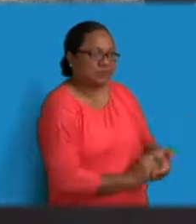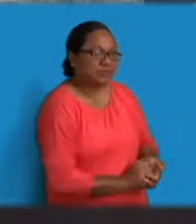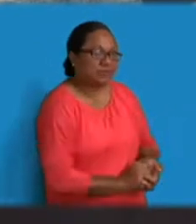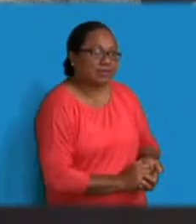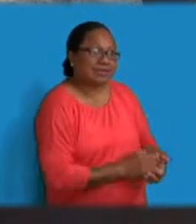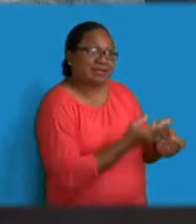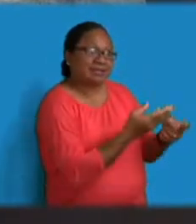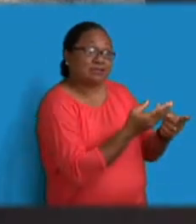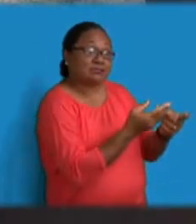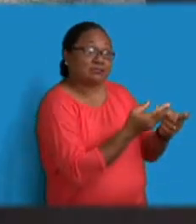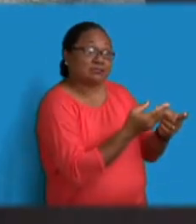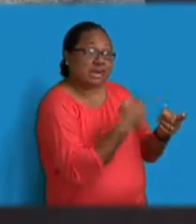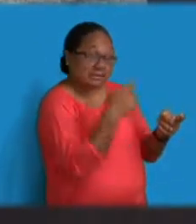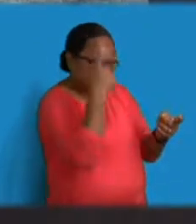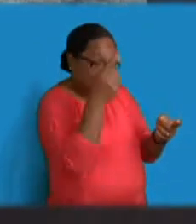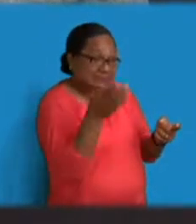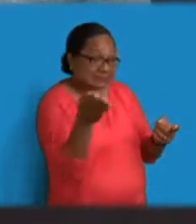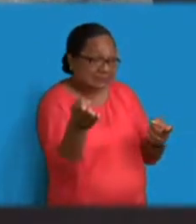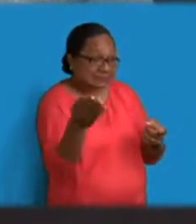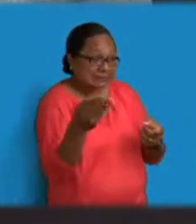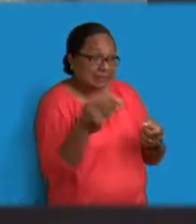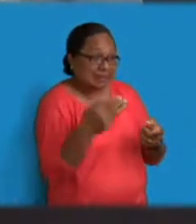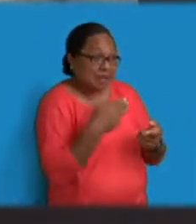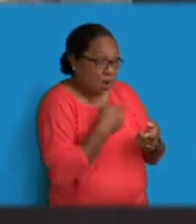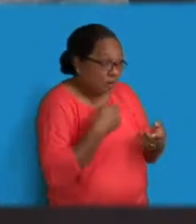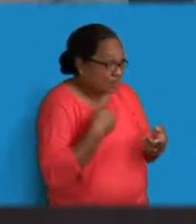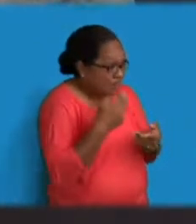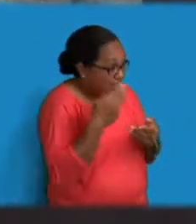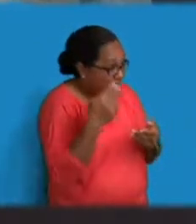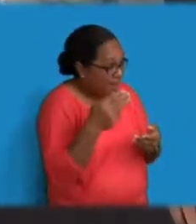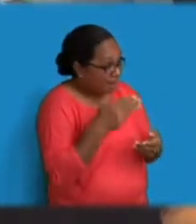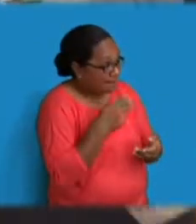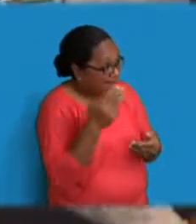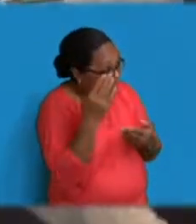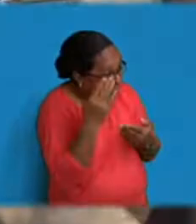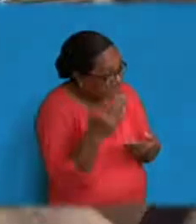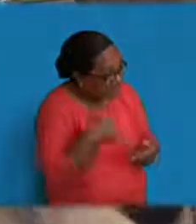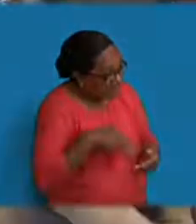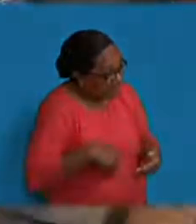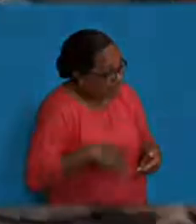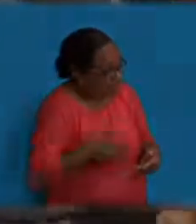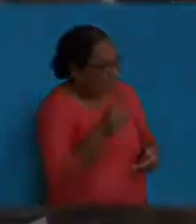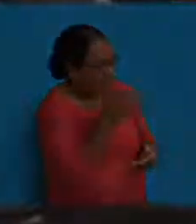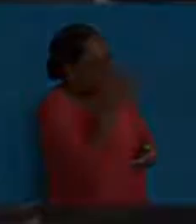Honourable Member might want to direct to the correct ministry. Thank you, Madam Speaker. Thank you.